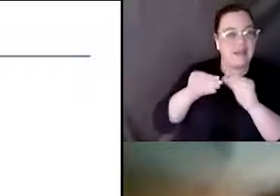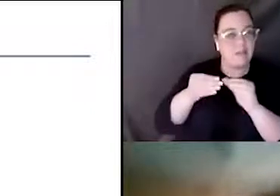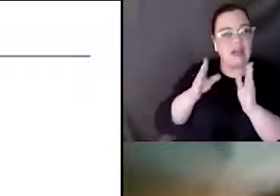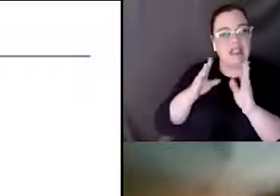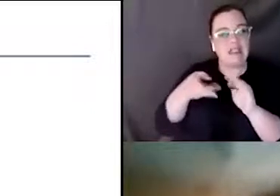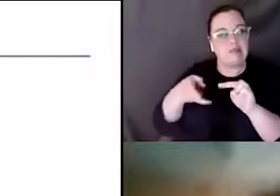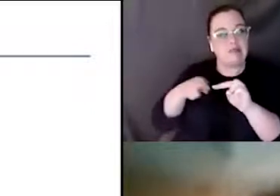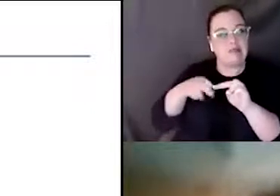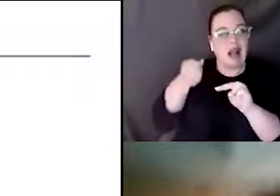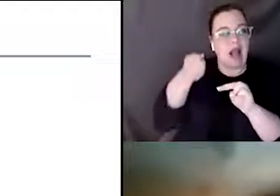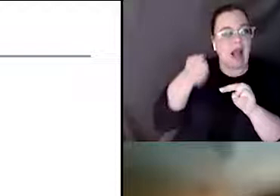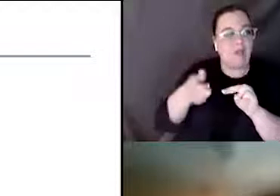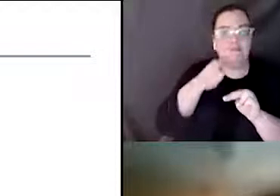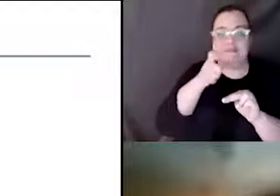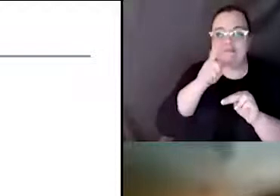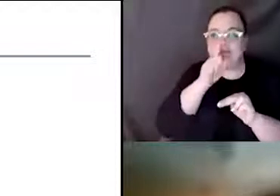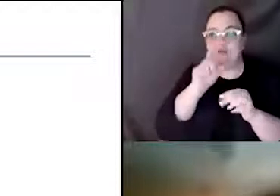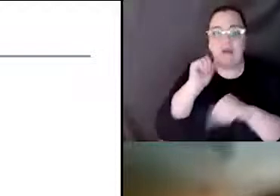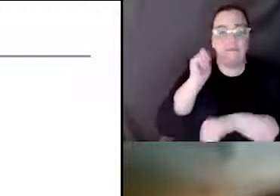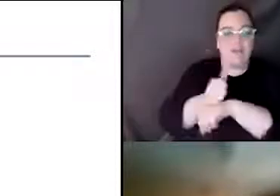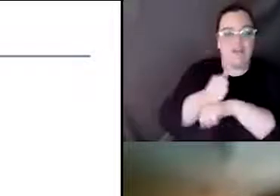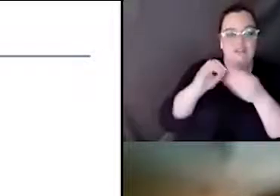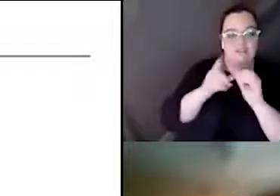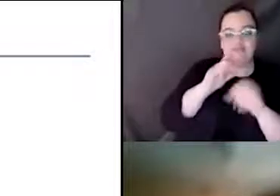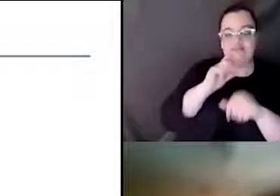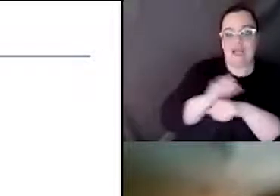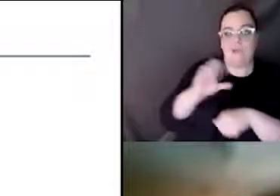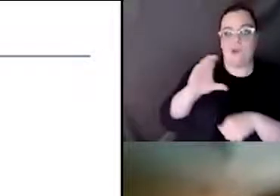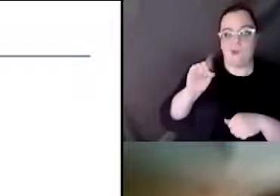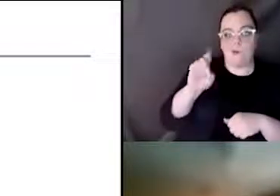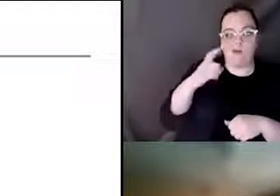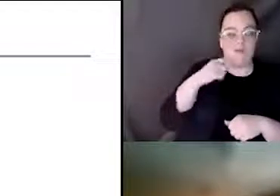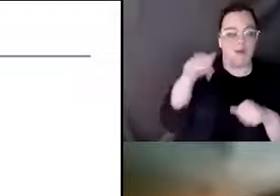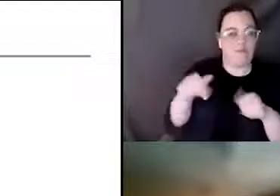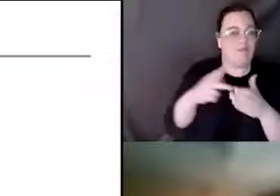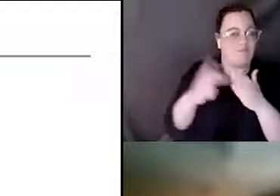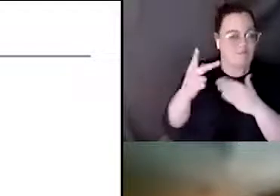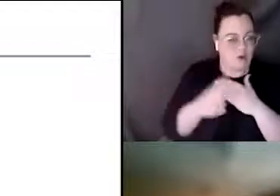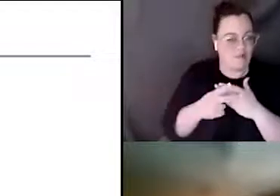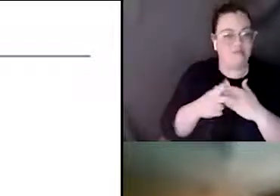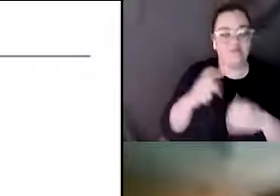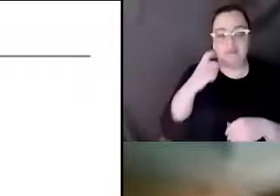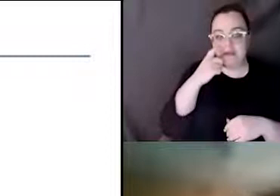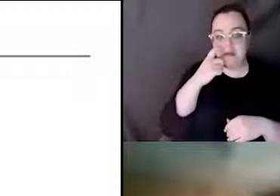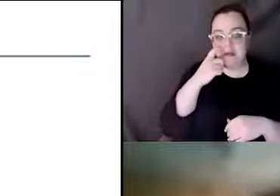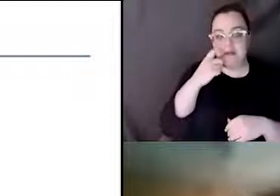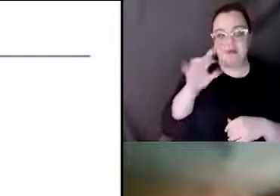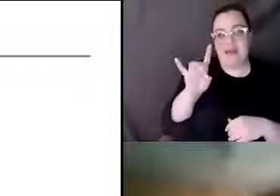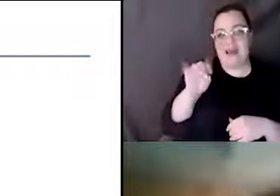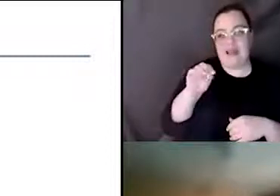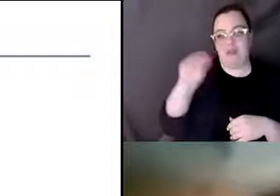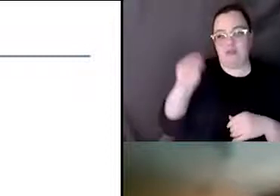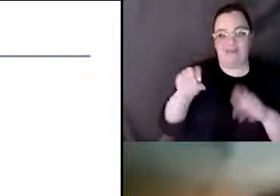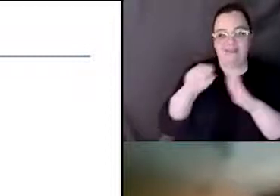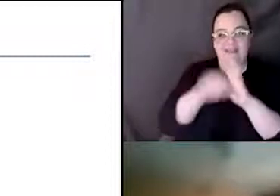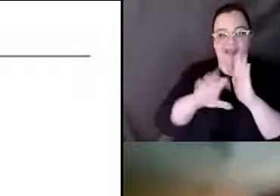higher number. It's based on a number that is an actual code for our program, 80% of the statewide median income. And your